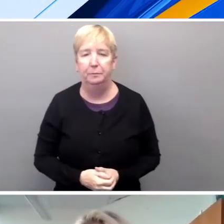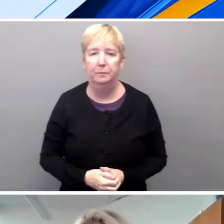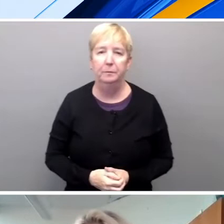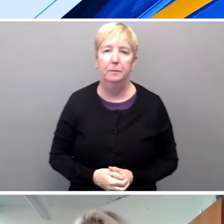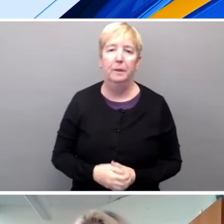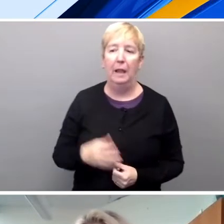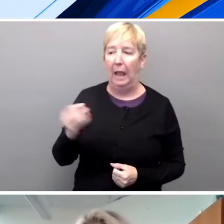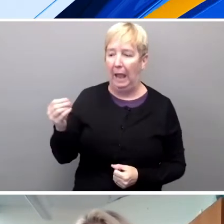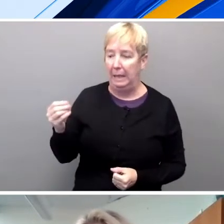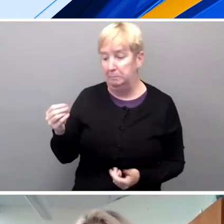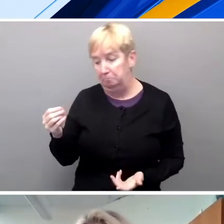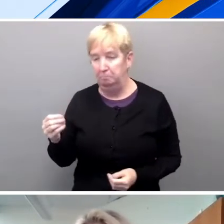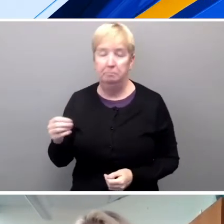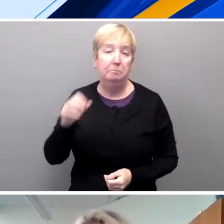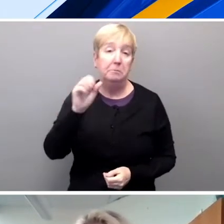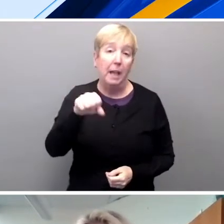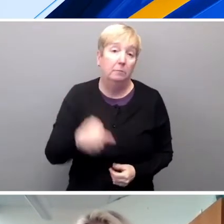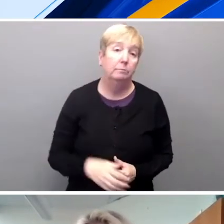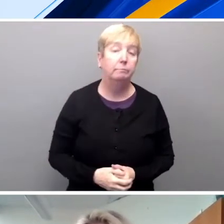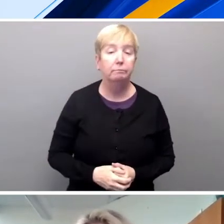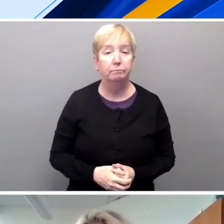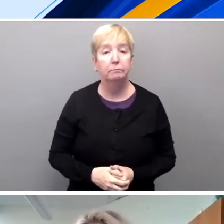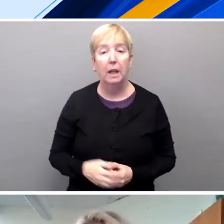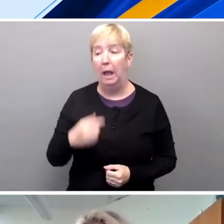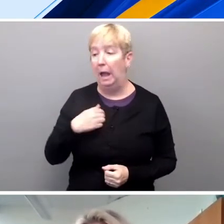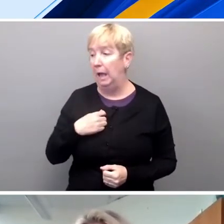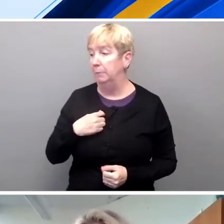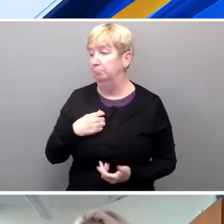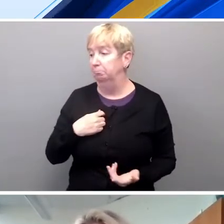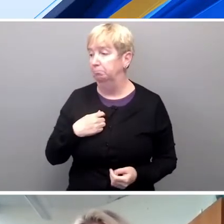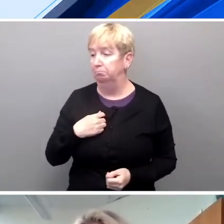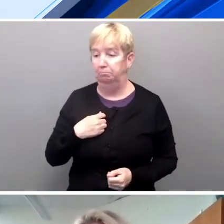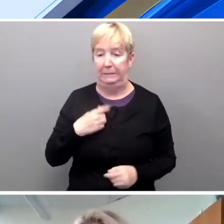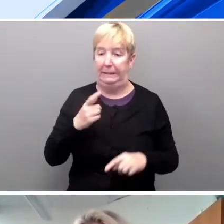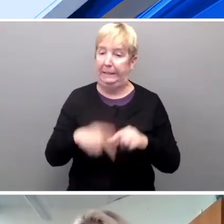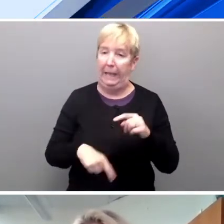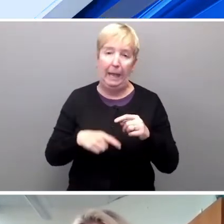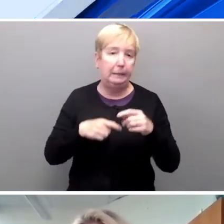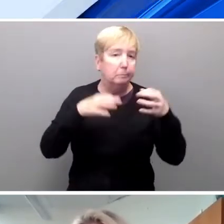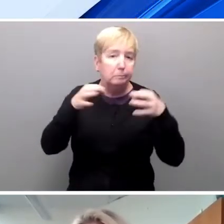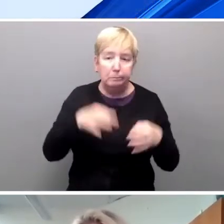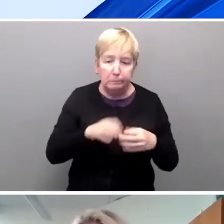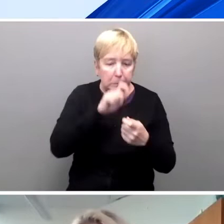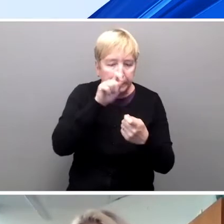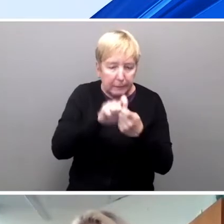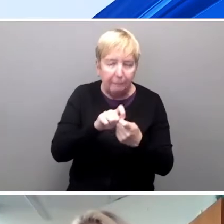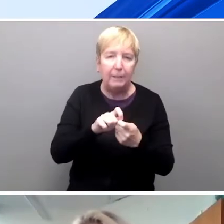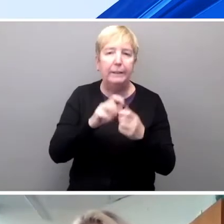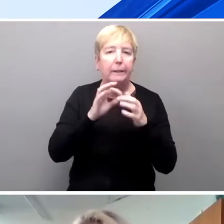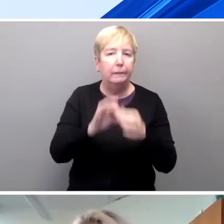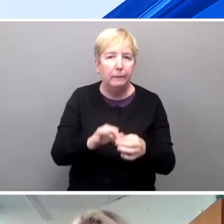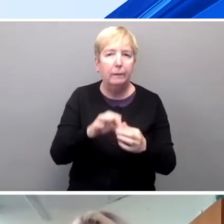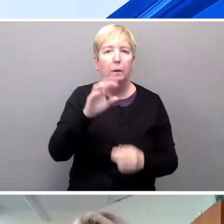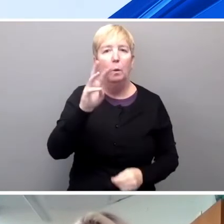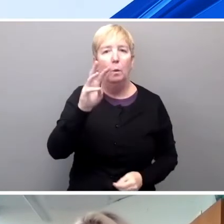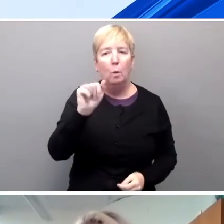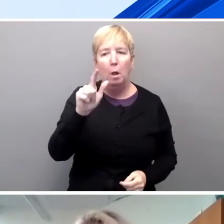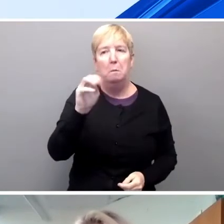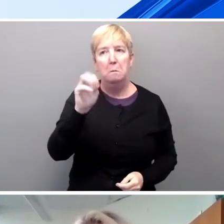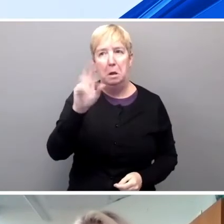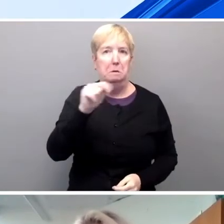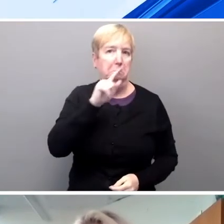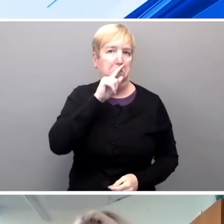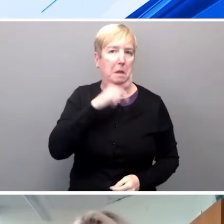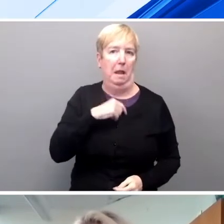And so yes, I can't speak very specifically to Walmart, but I think there's a high probability that